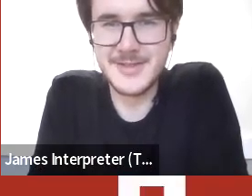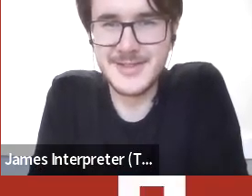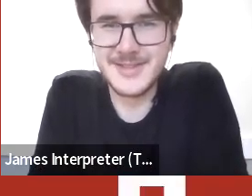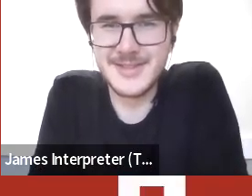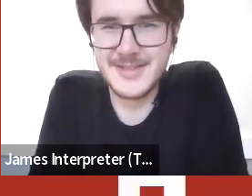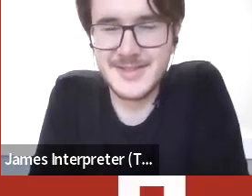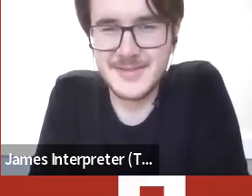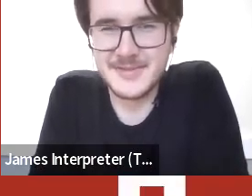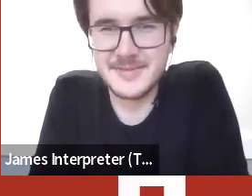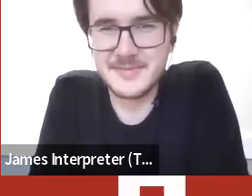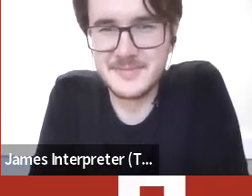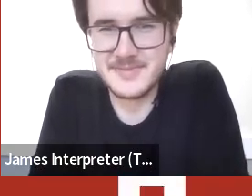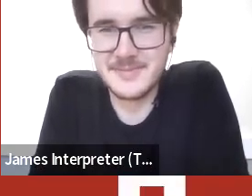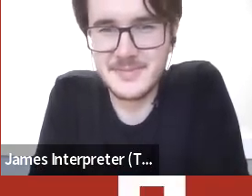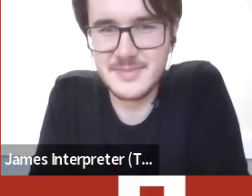U.